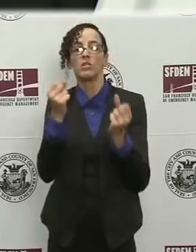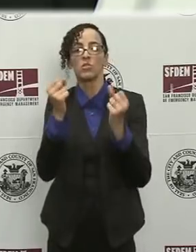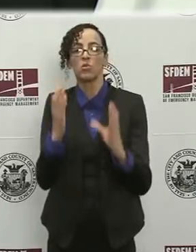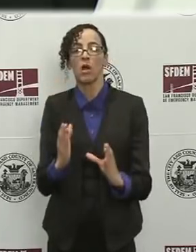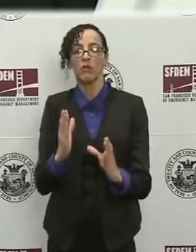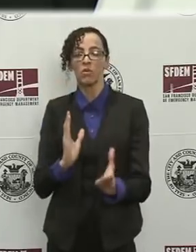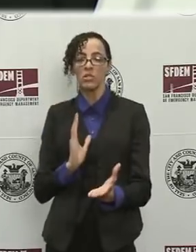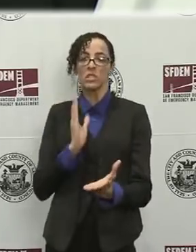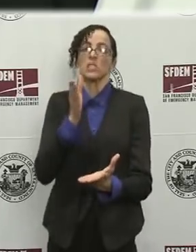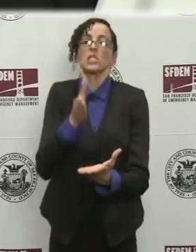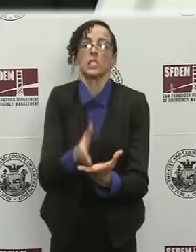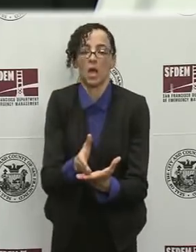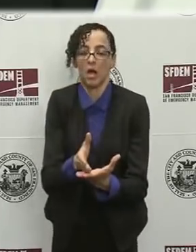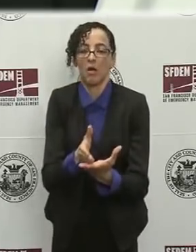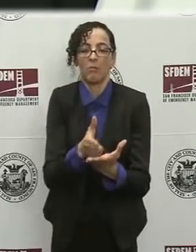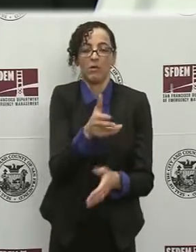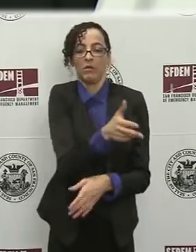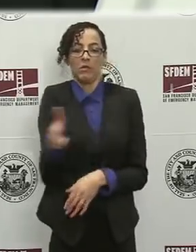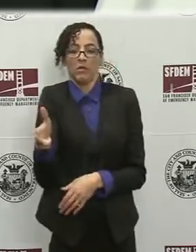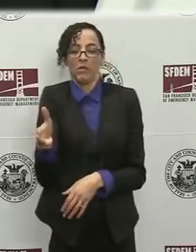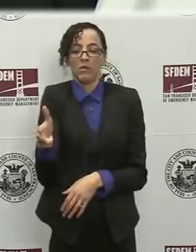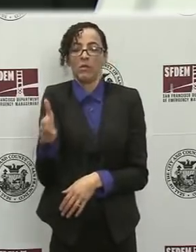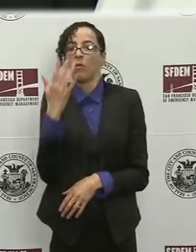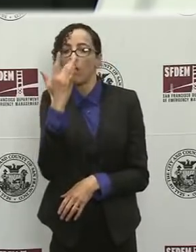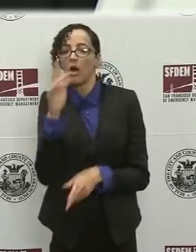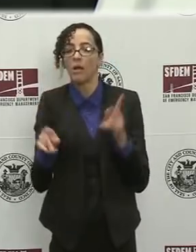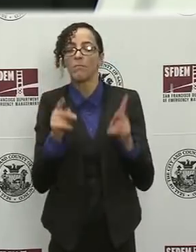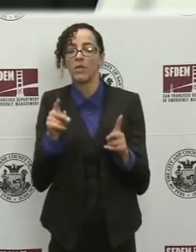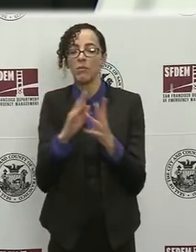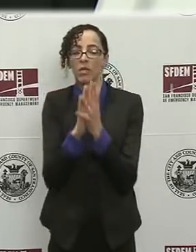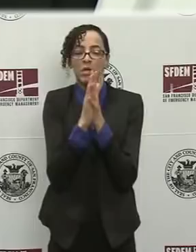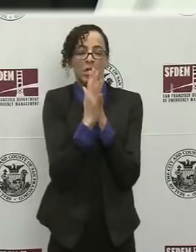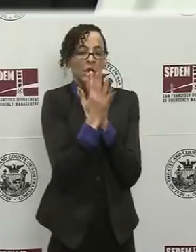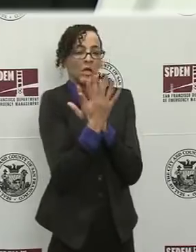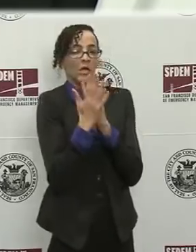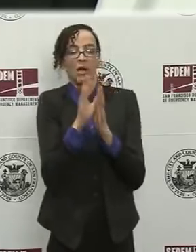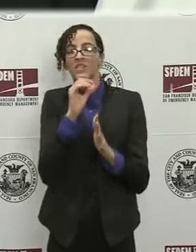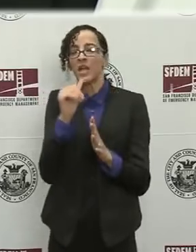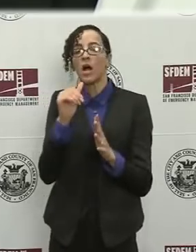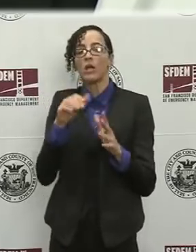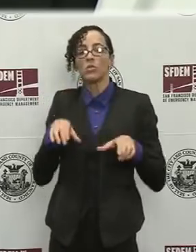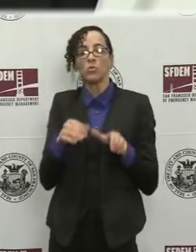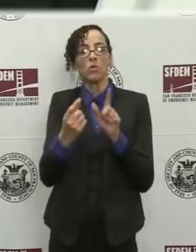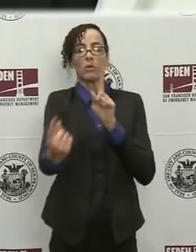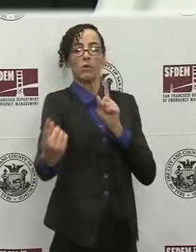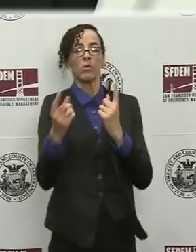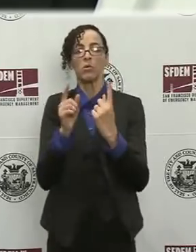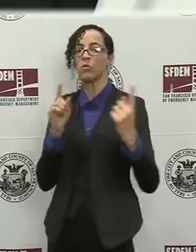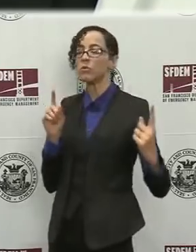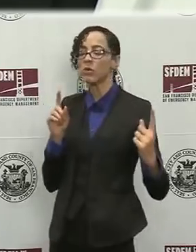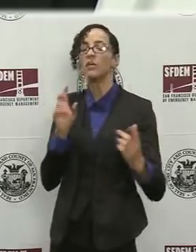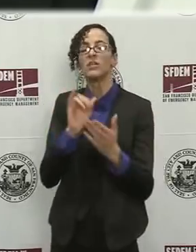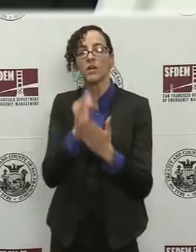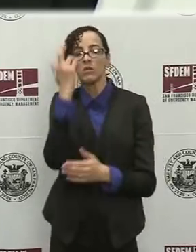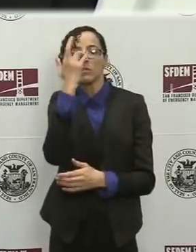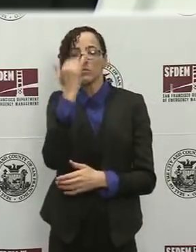are not practicing social distancing. So we need to take steps to keep our drivers safe and to keep the people